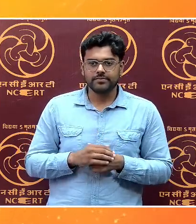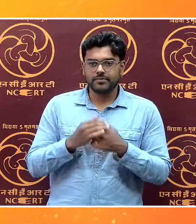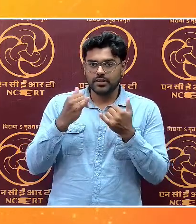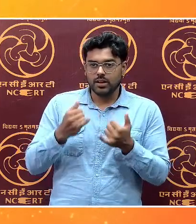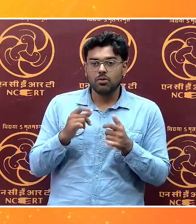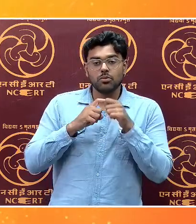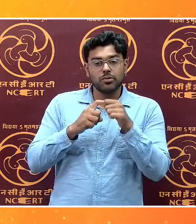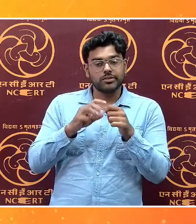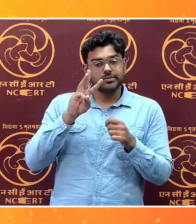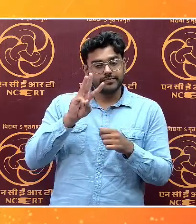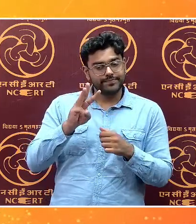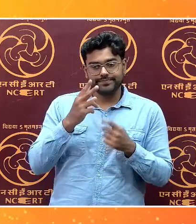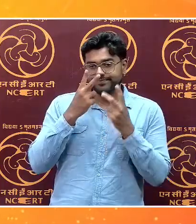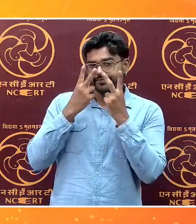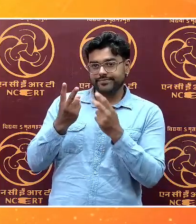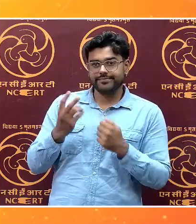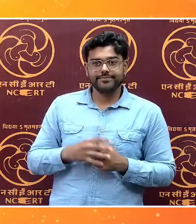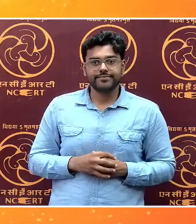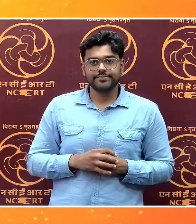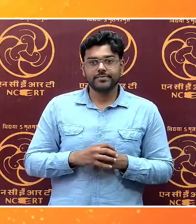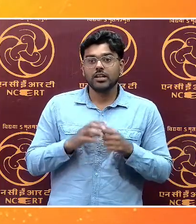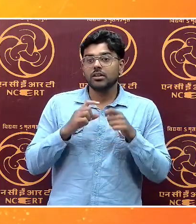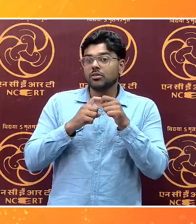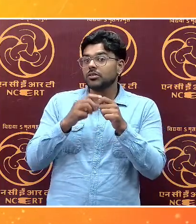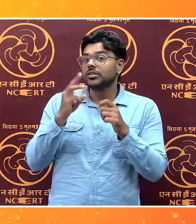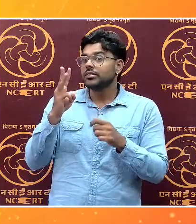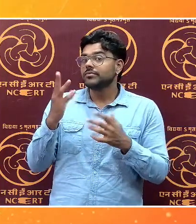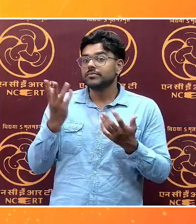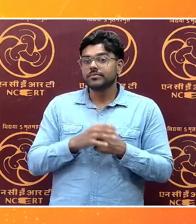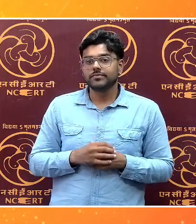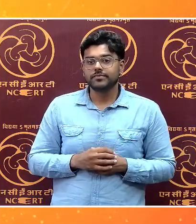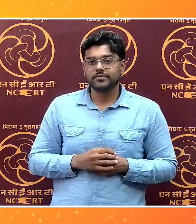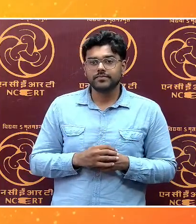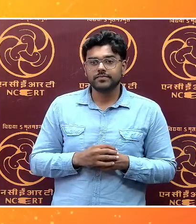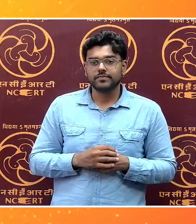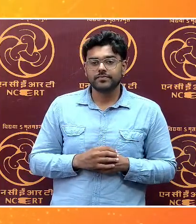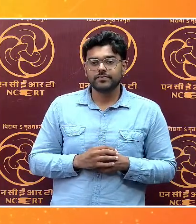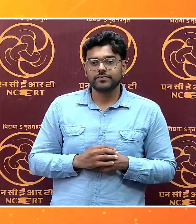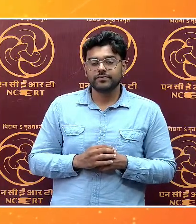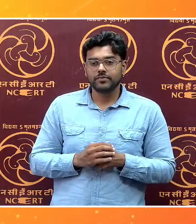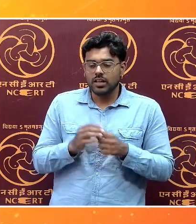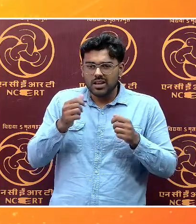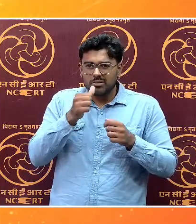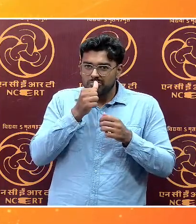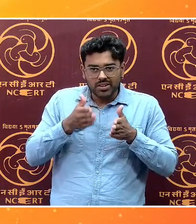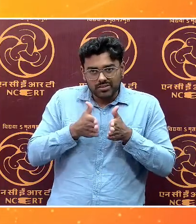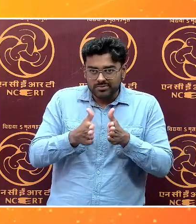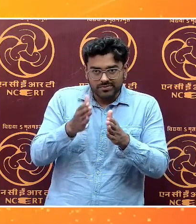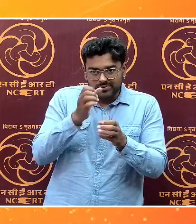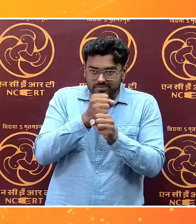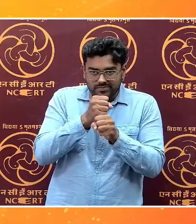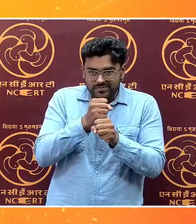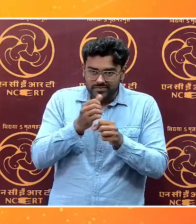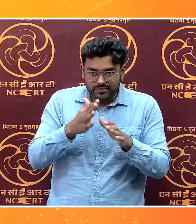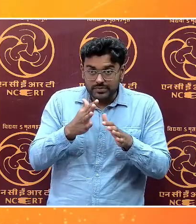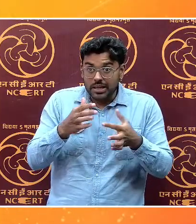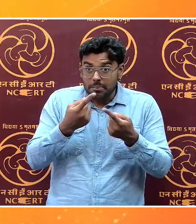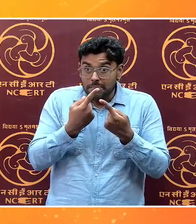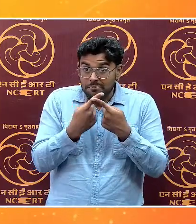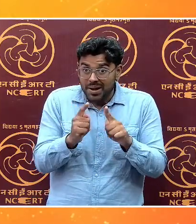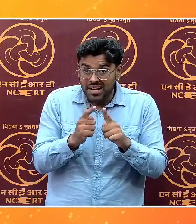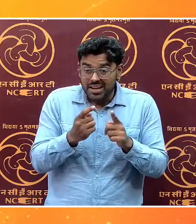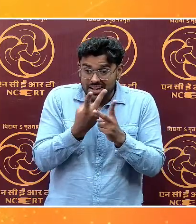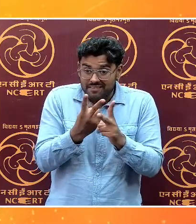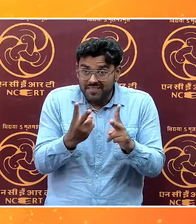card. And this question is, which other small rivers join Godavari